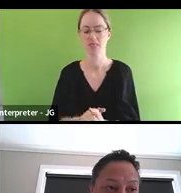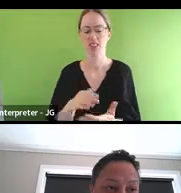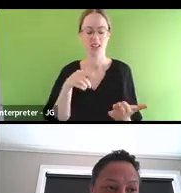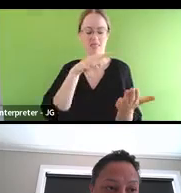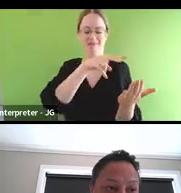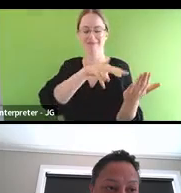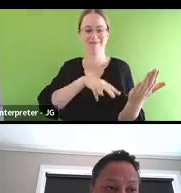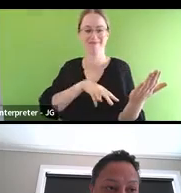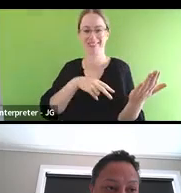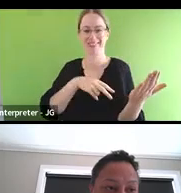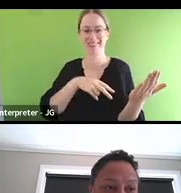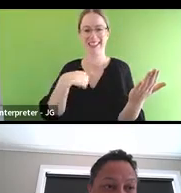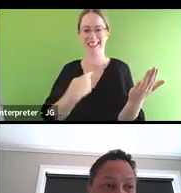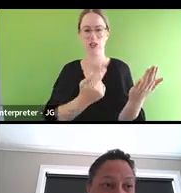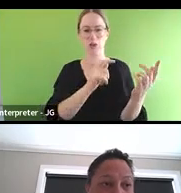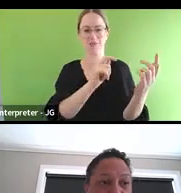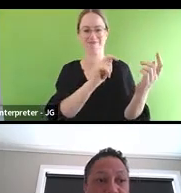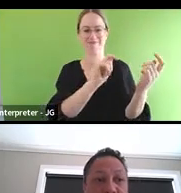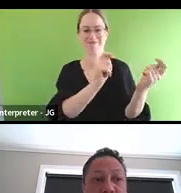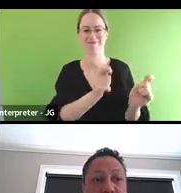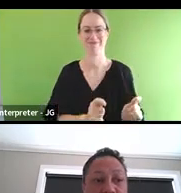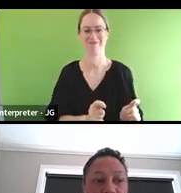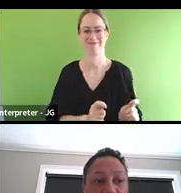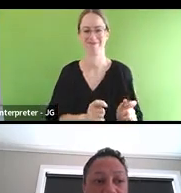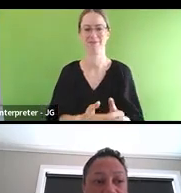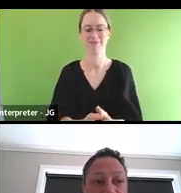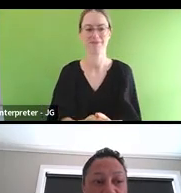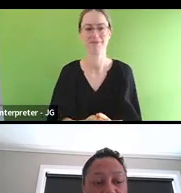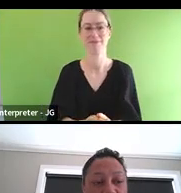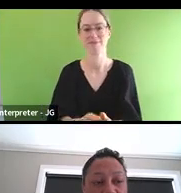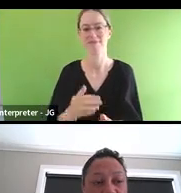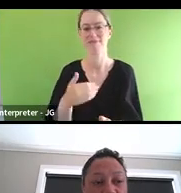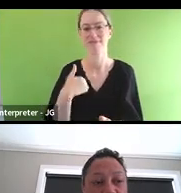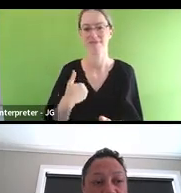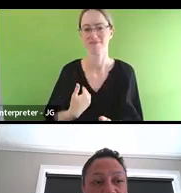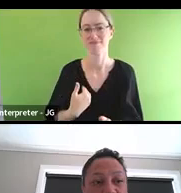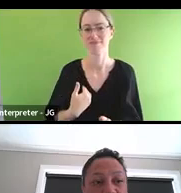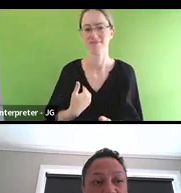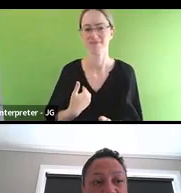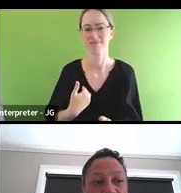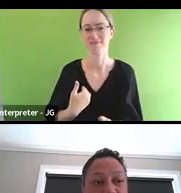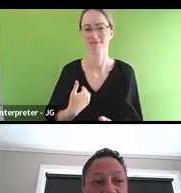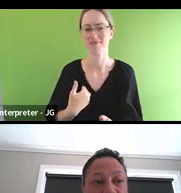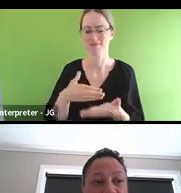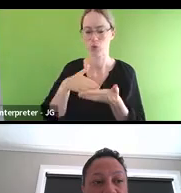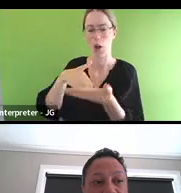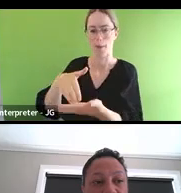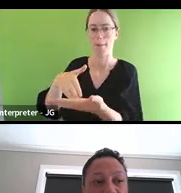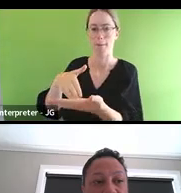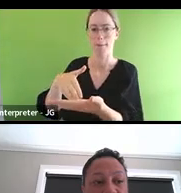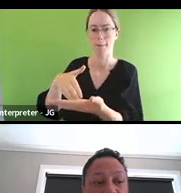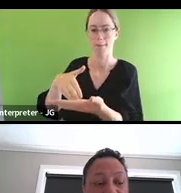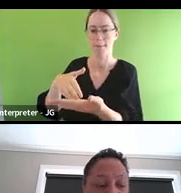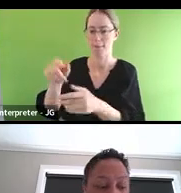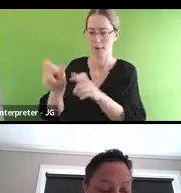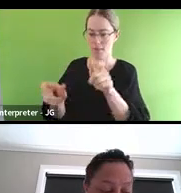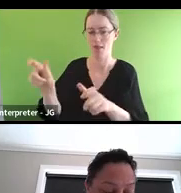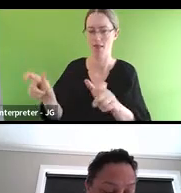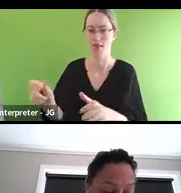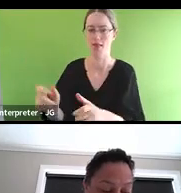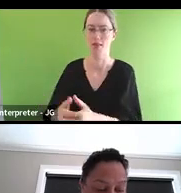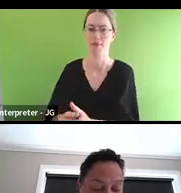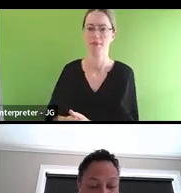and, you know, changed so that it does help who it's supposed to help.